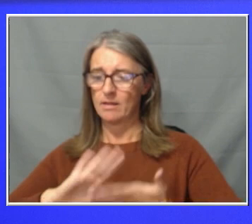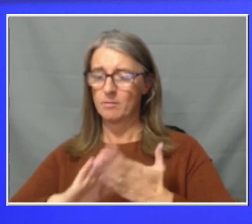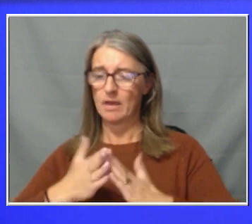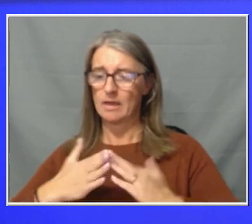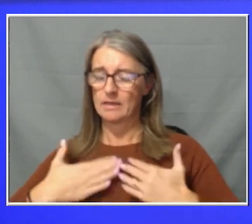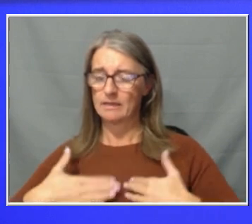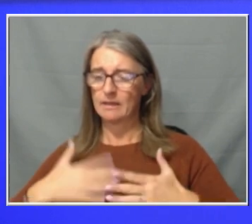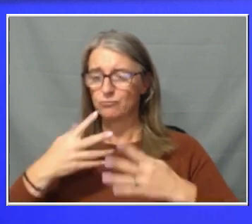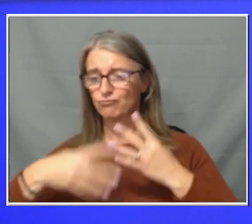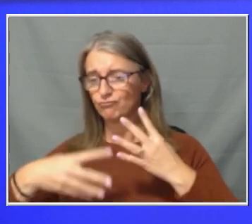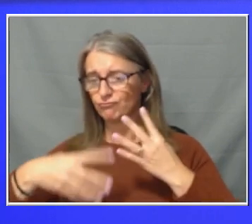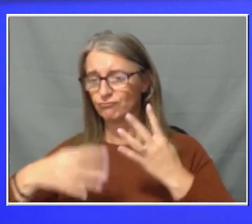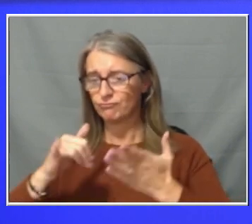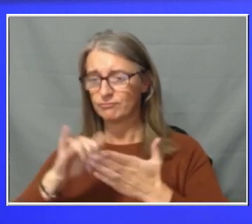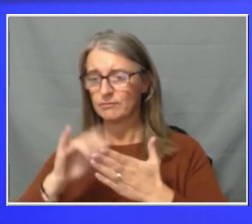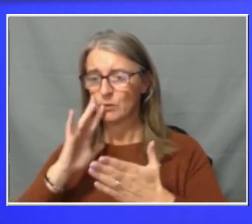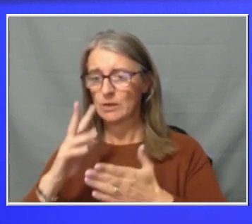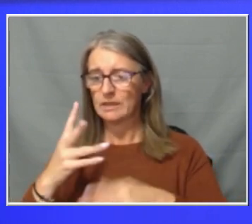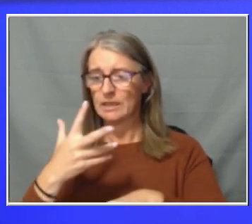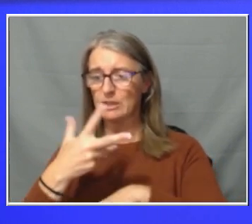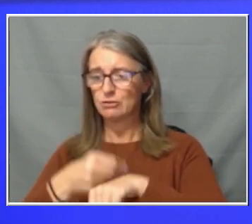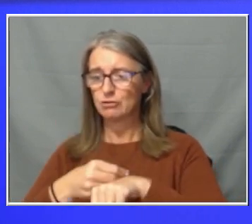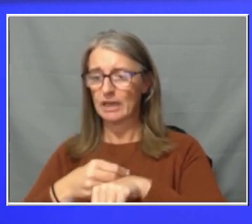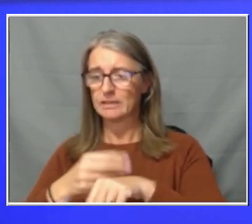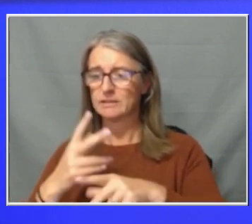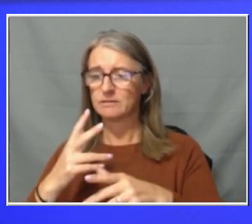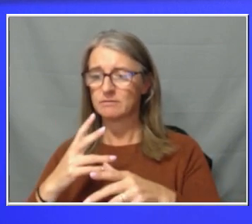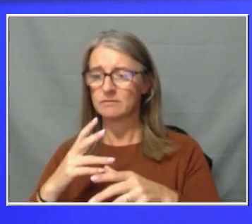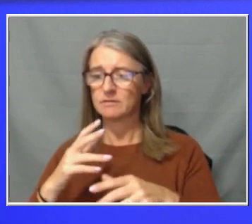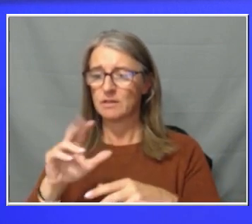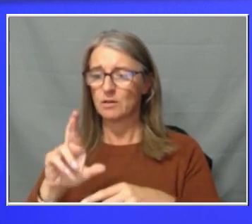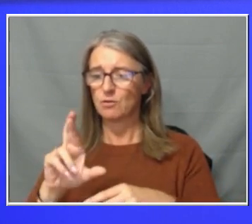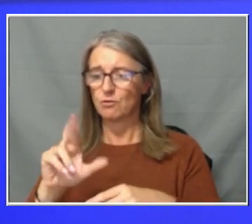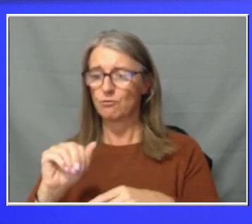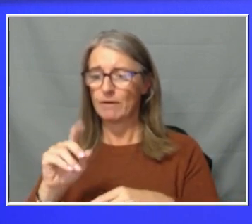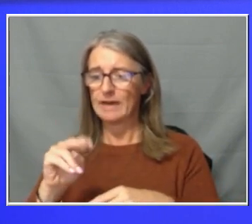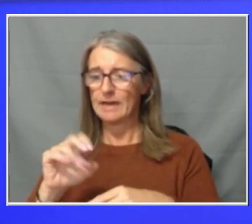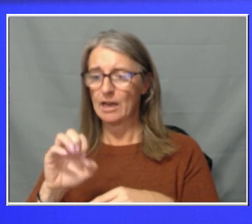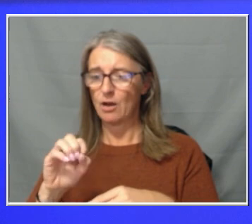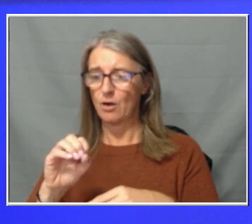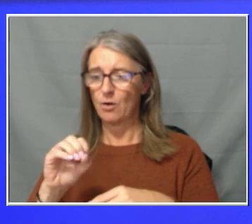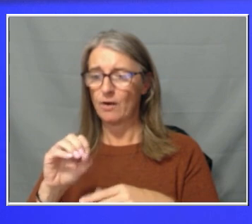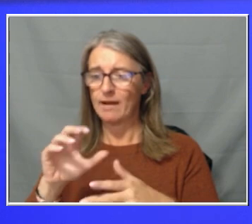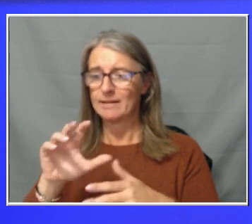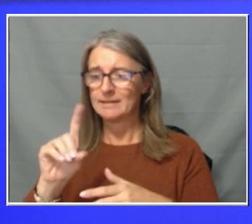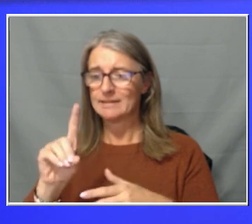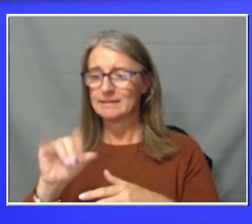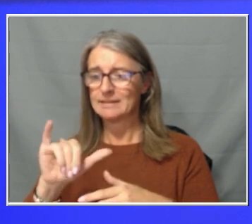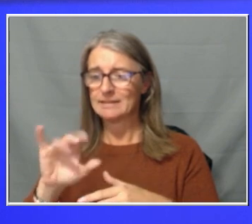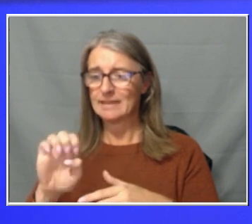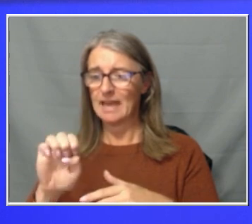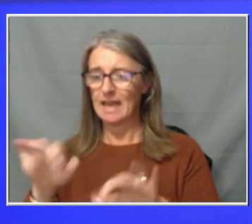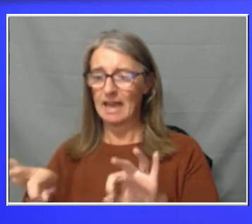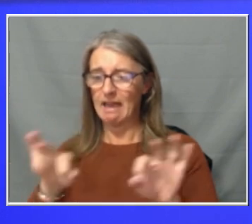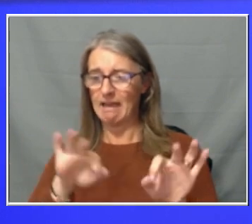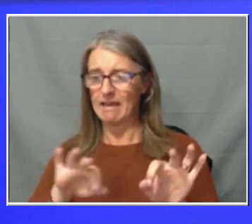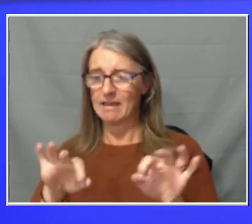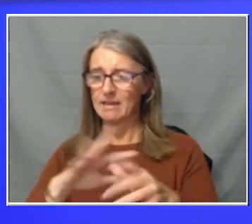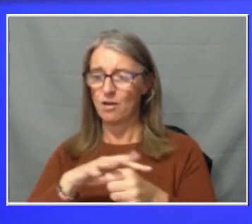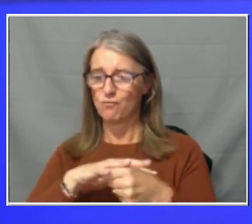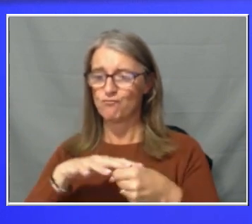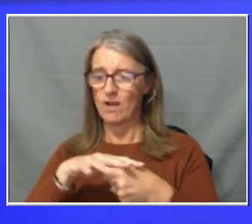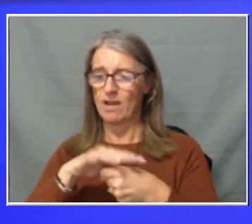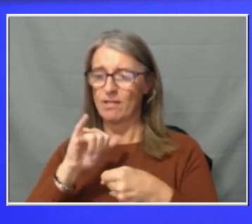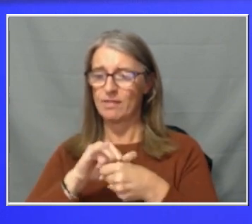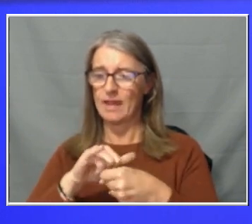going to inject a perfectly harmless radioactive dye and then a perfectly harmless colored dye around the melanoma.